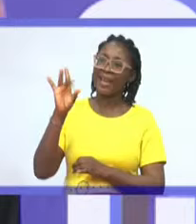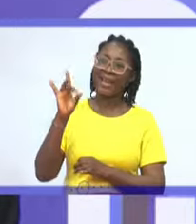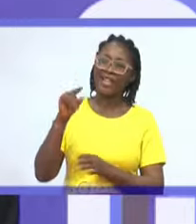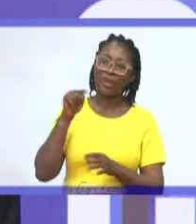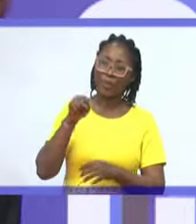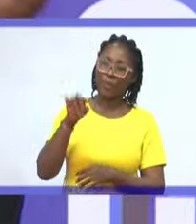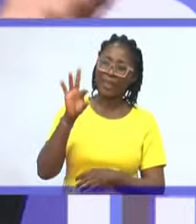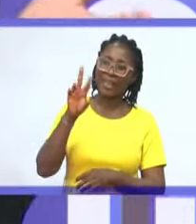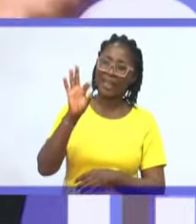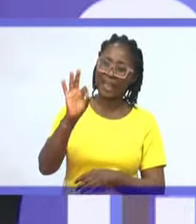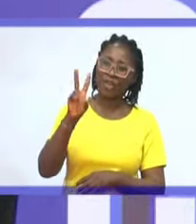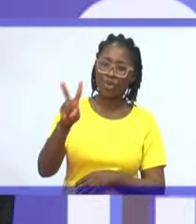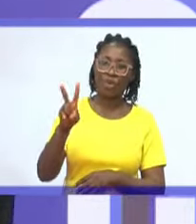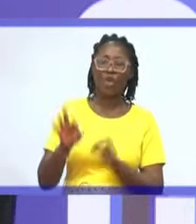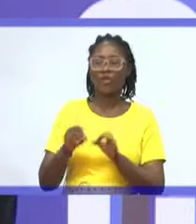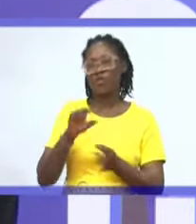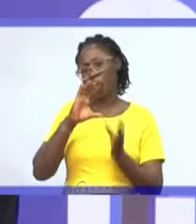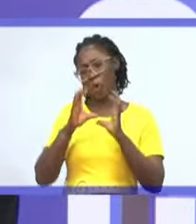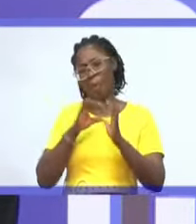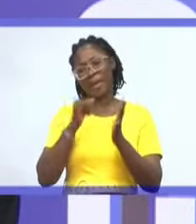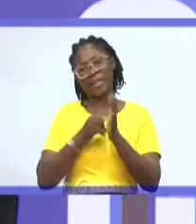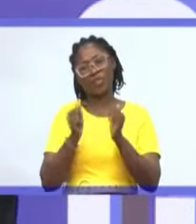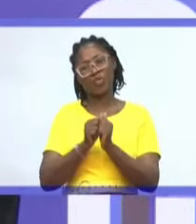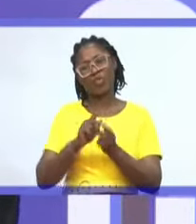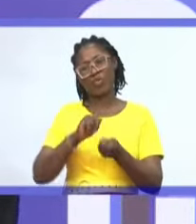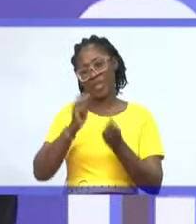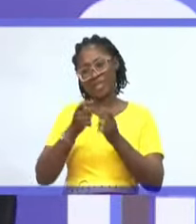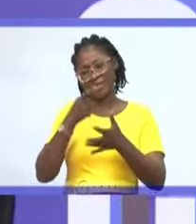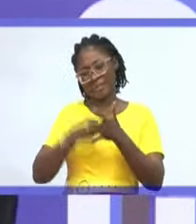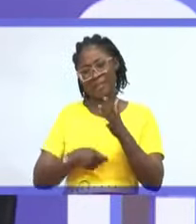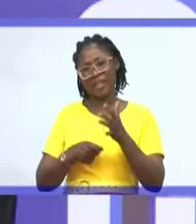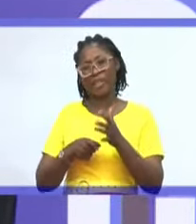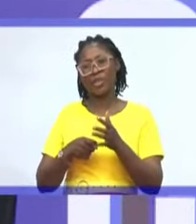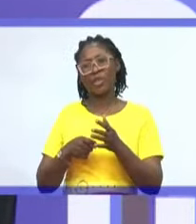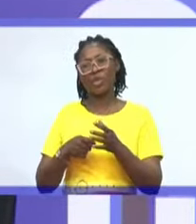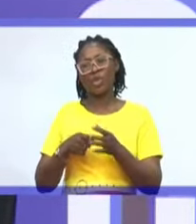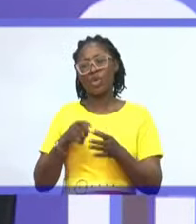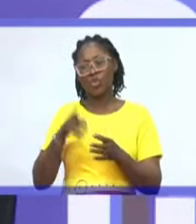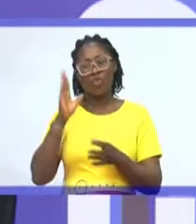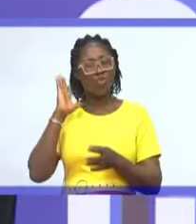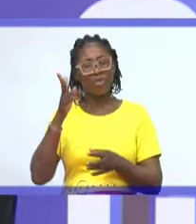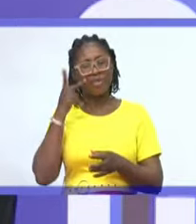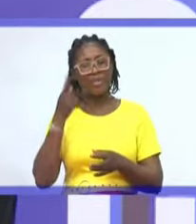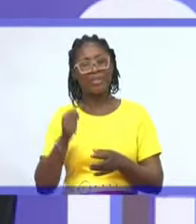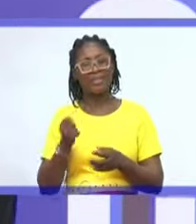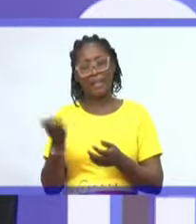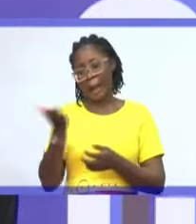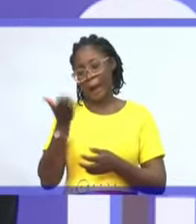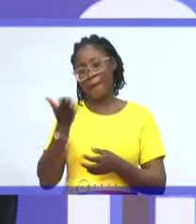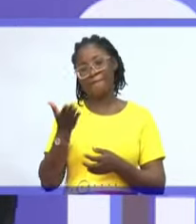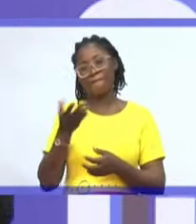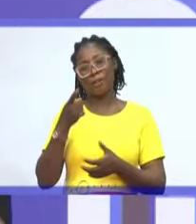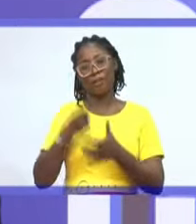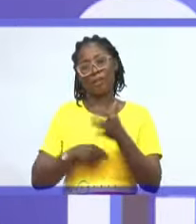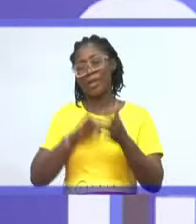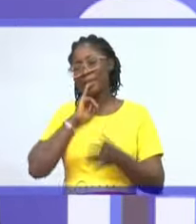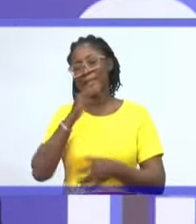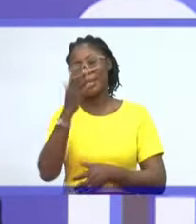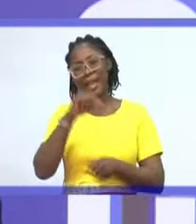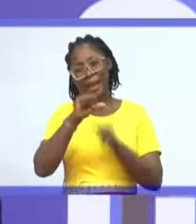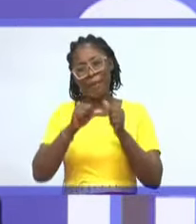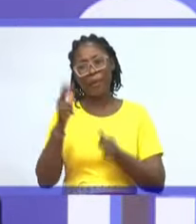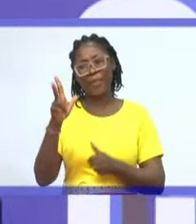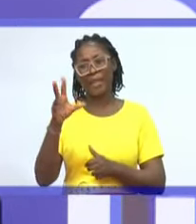on the average, 400 and 700, use 650 as the average pricing. It's about $30